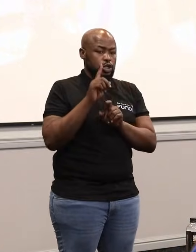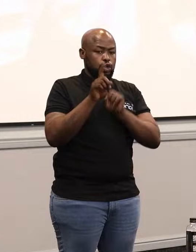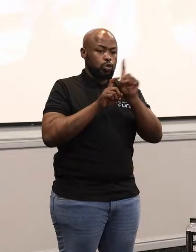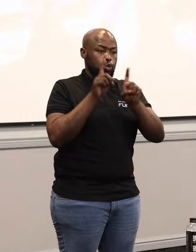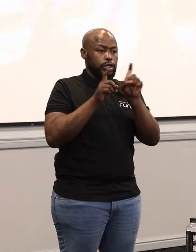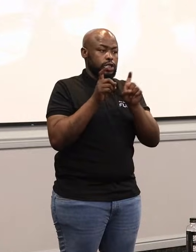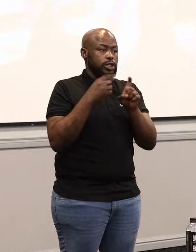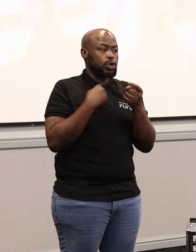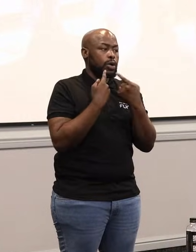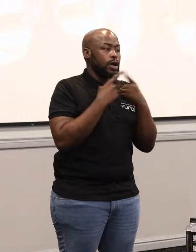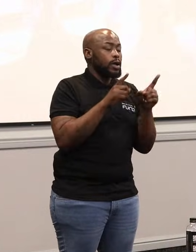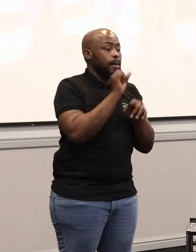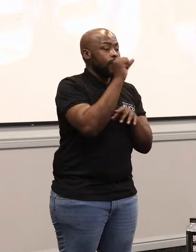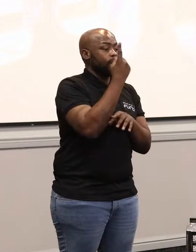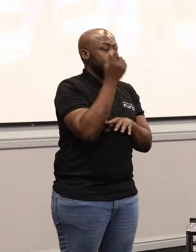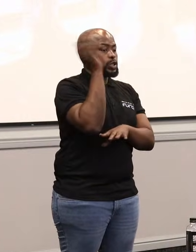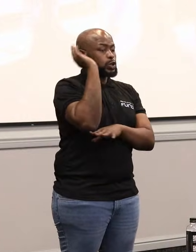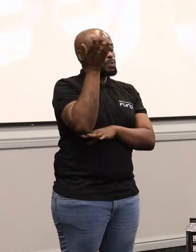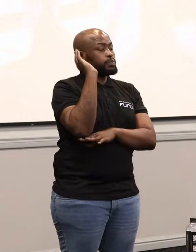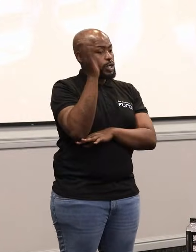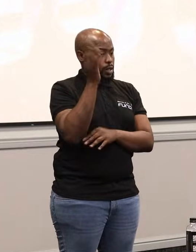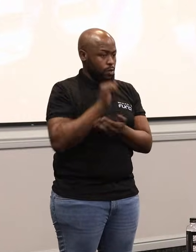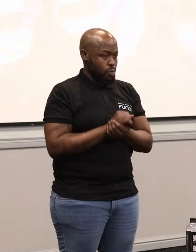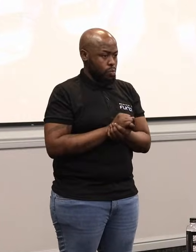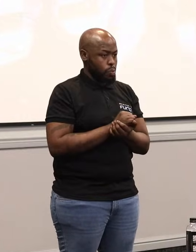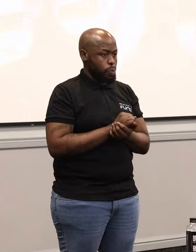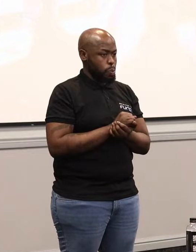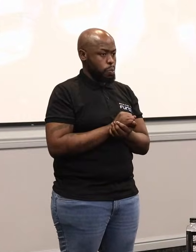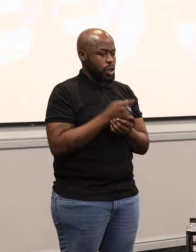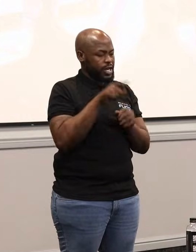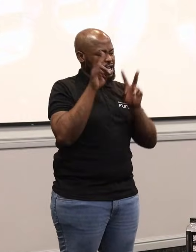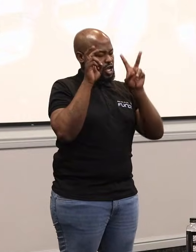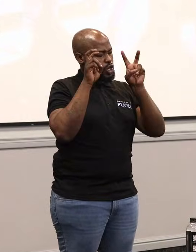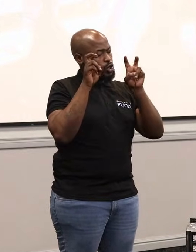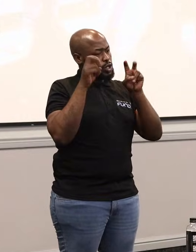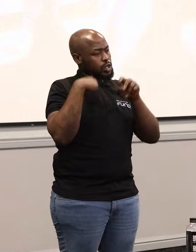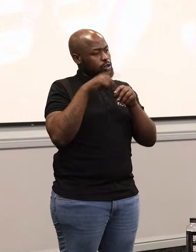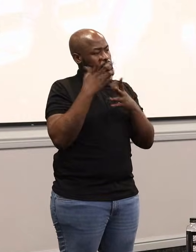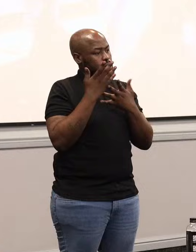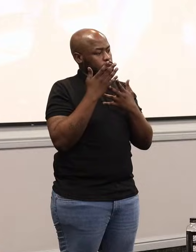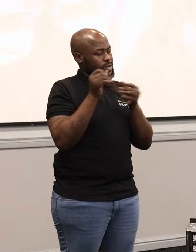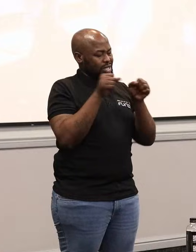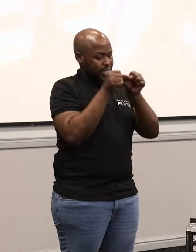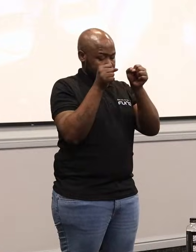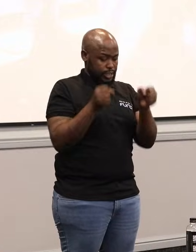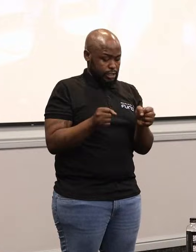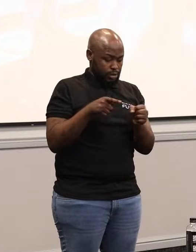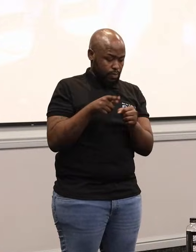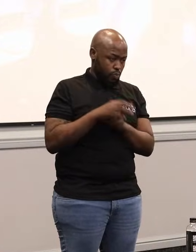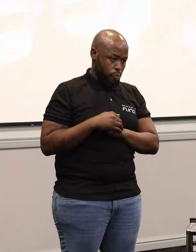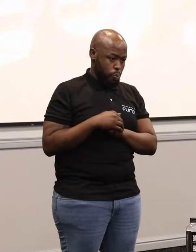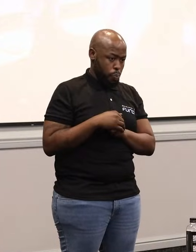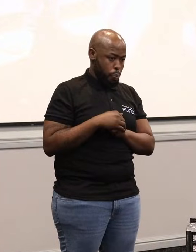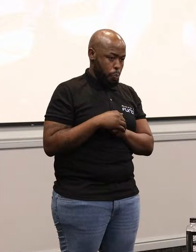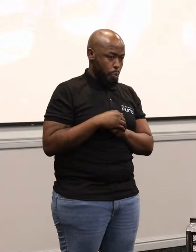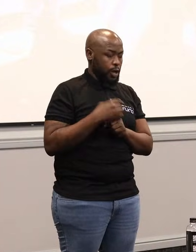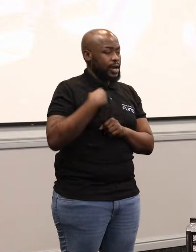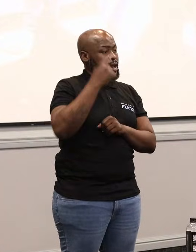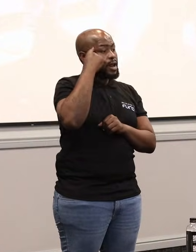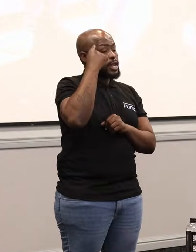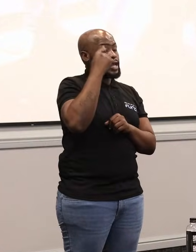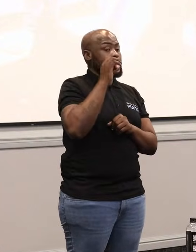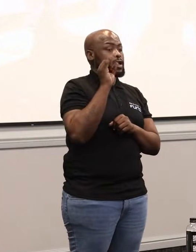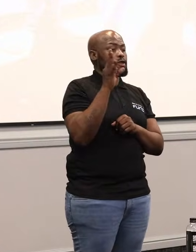first speaker in respect to the elephant in the room, which is the quintile system. I think if you talk